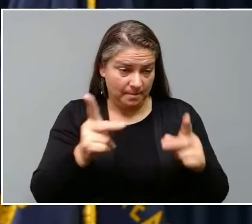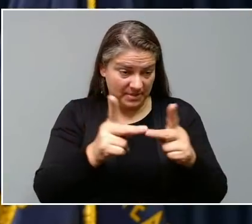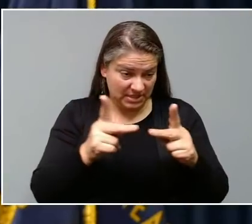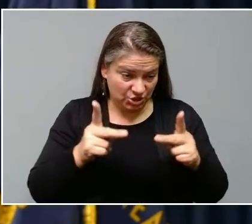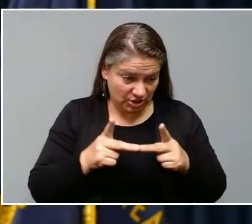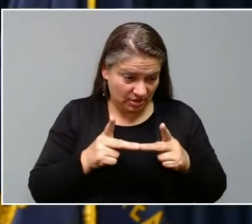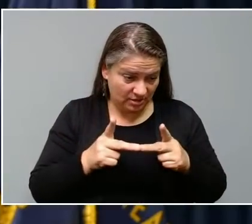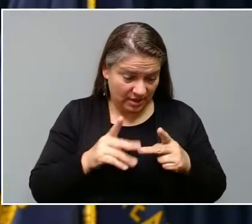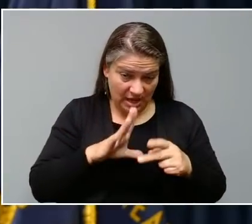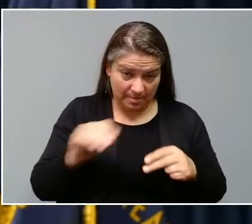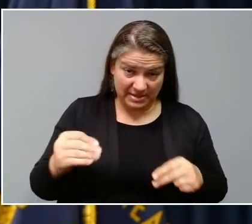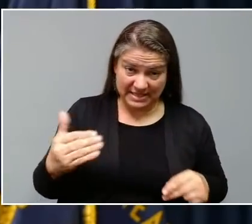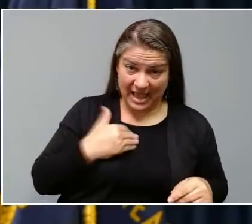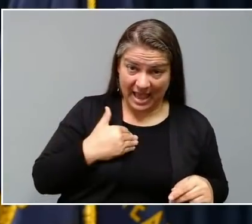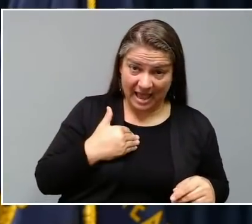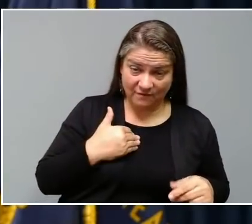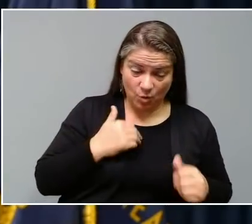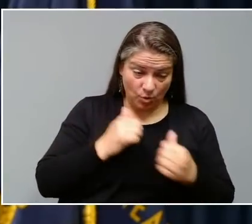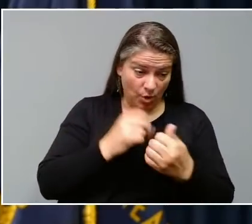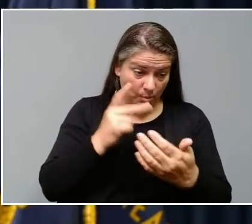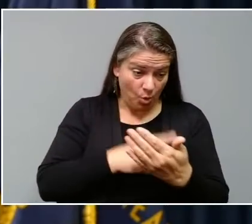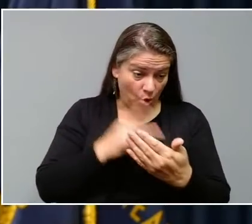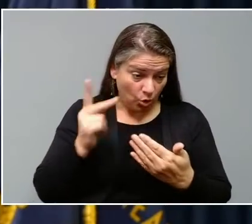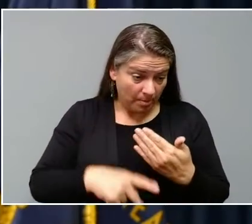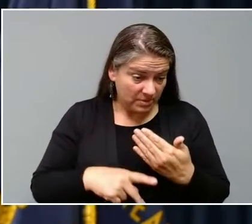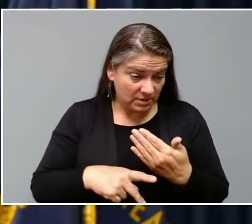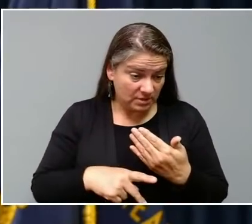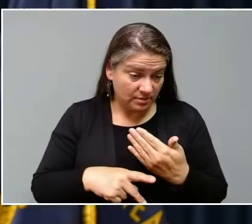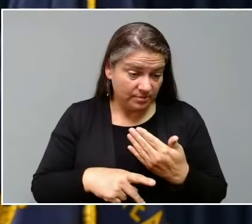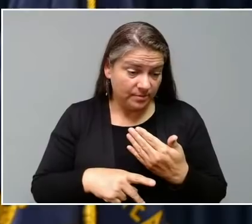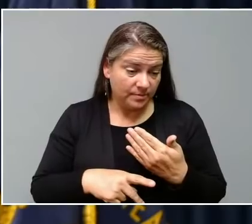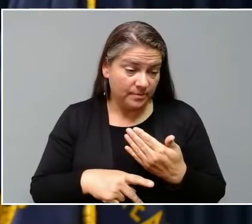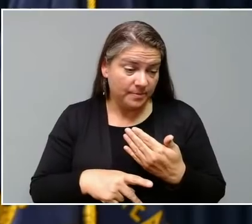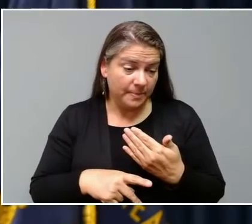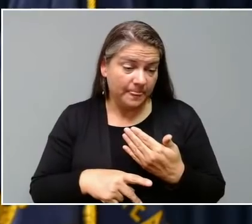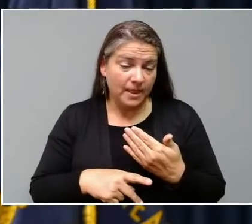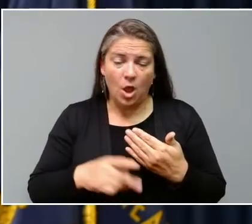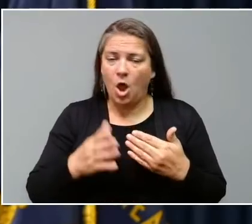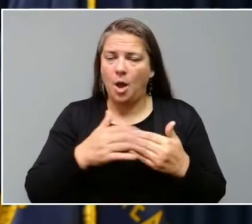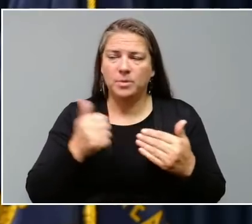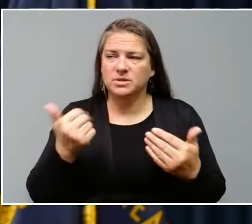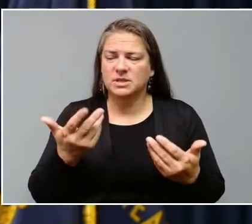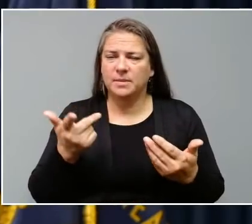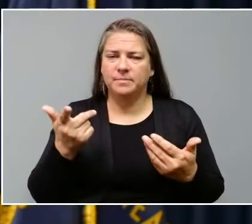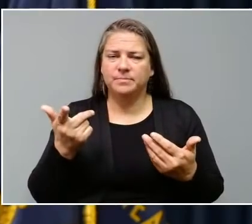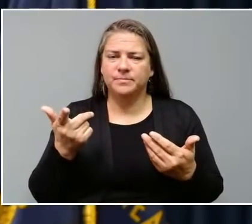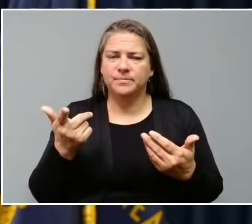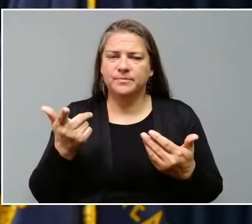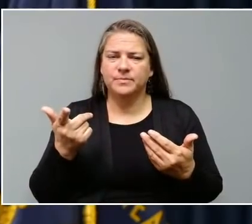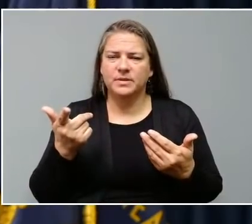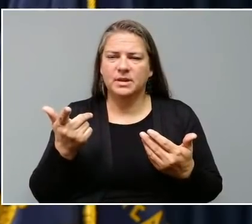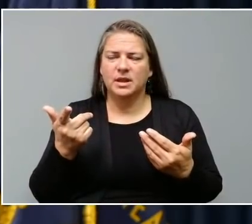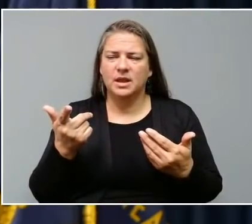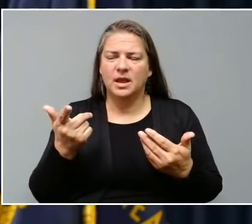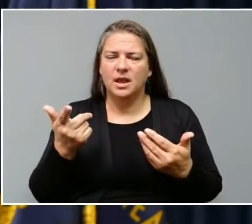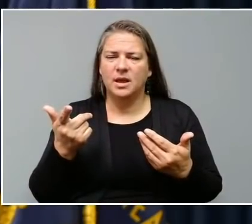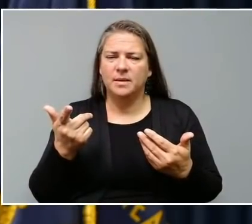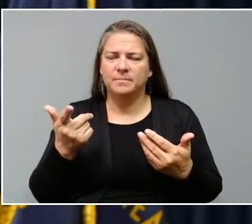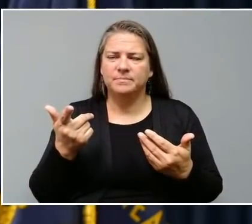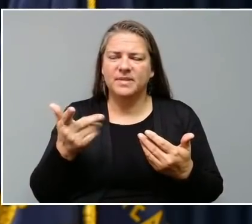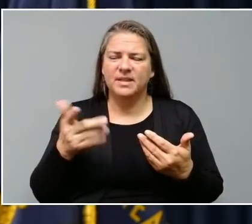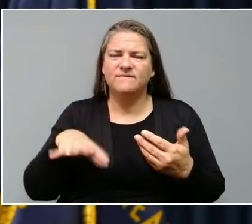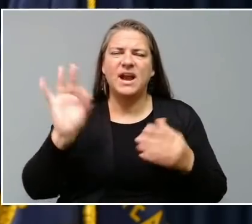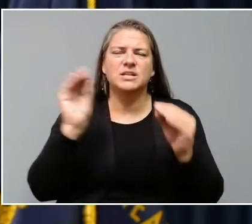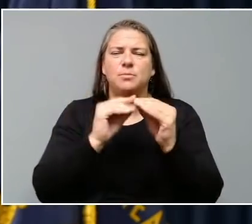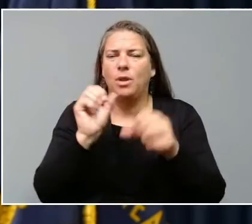have with the programs that people are going through, almost filling orders for labor, more so